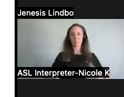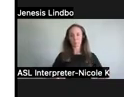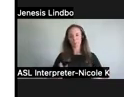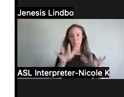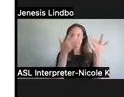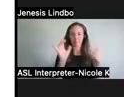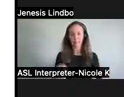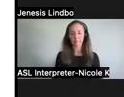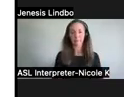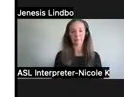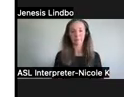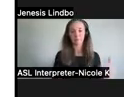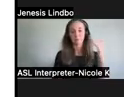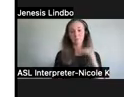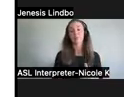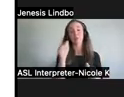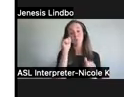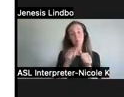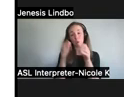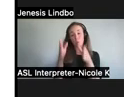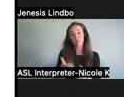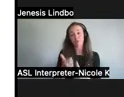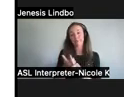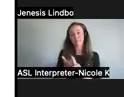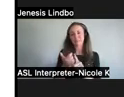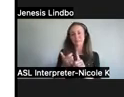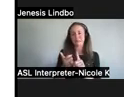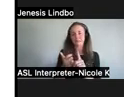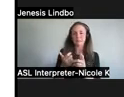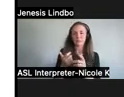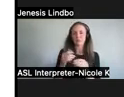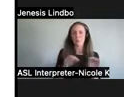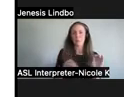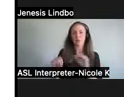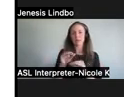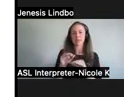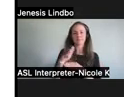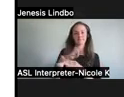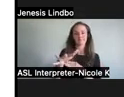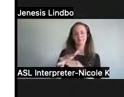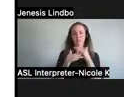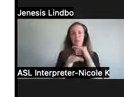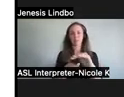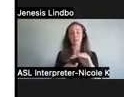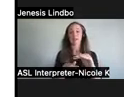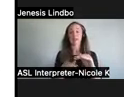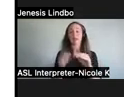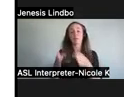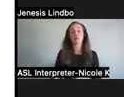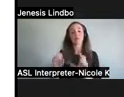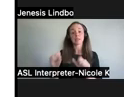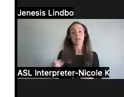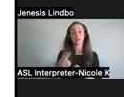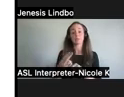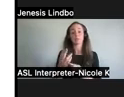So now that we talked about someone who has difficulty maybe with the fine motor control, now we're gonna be talking about someone who might be able to access part